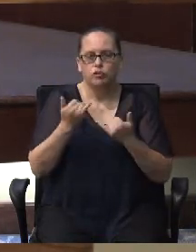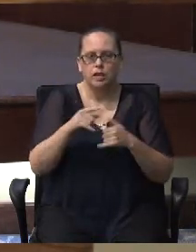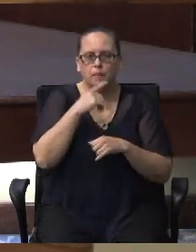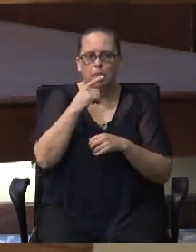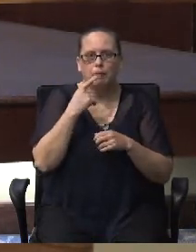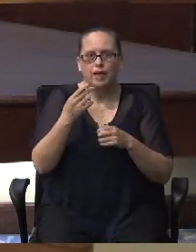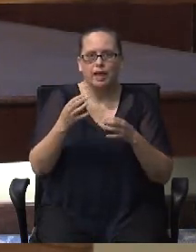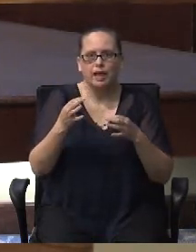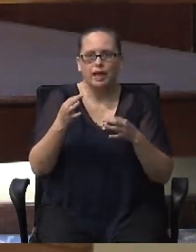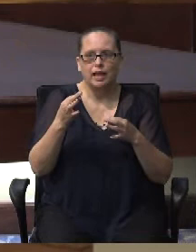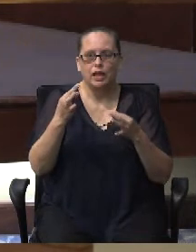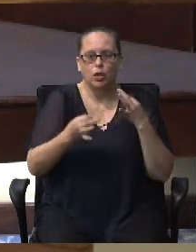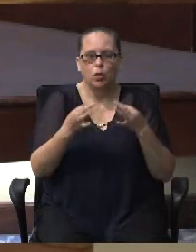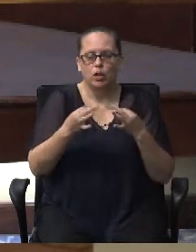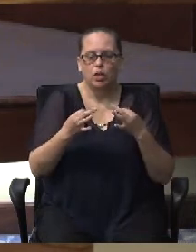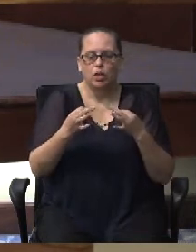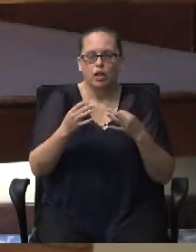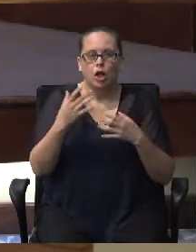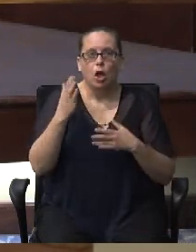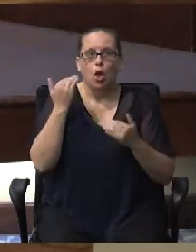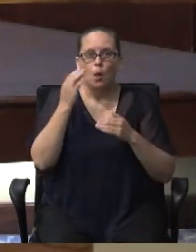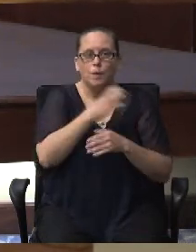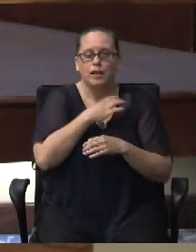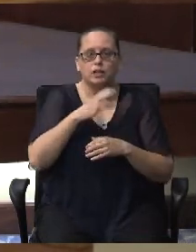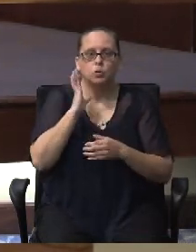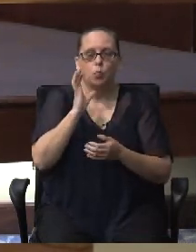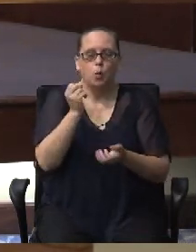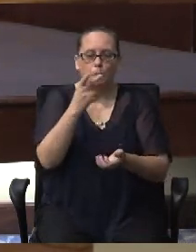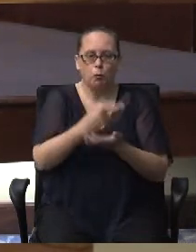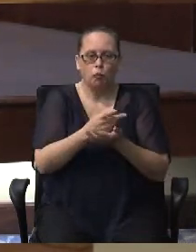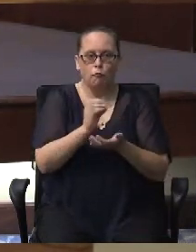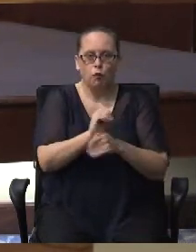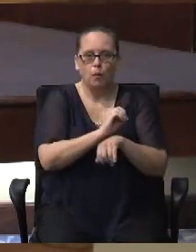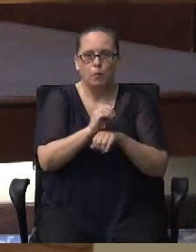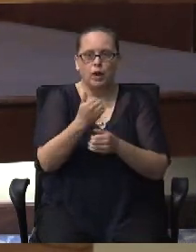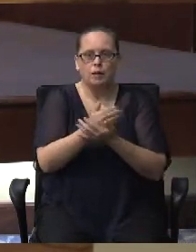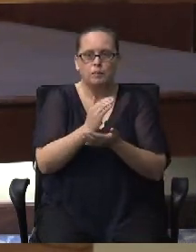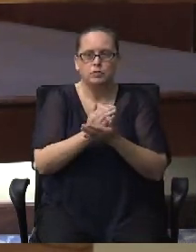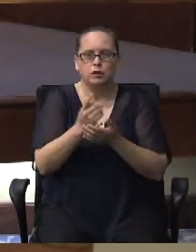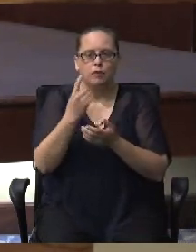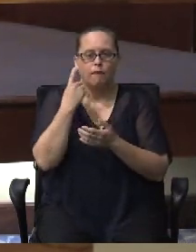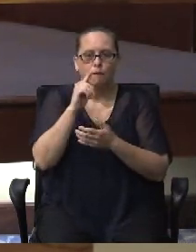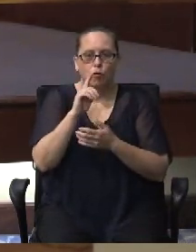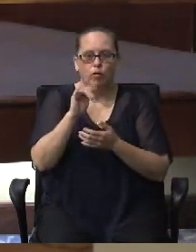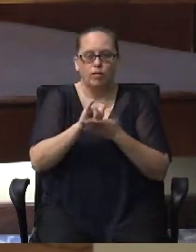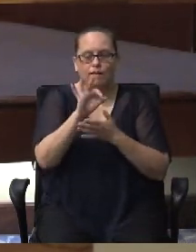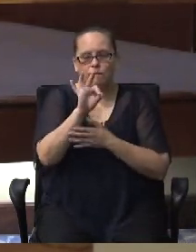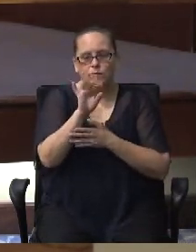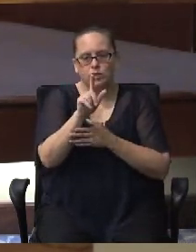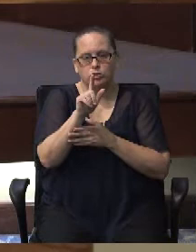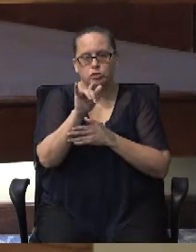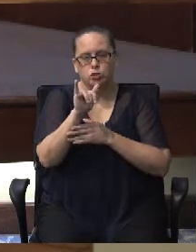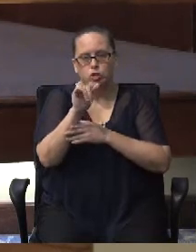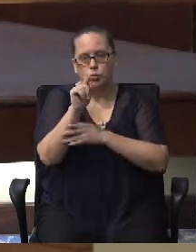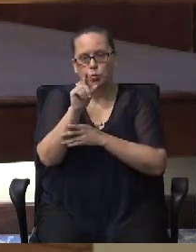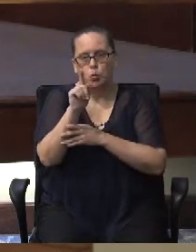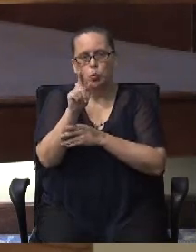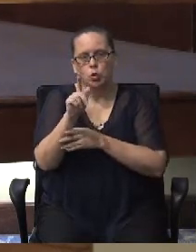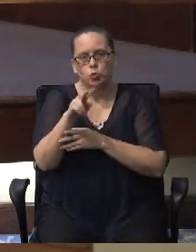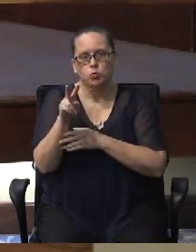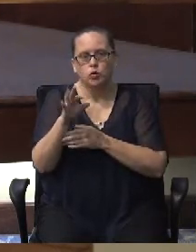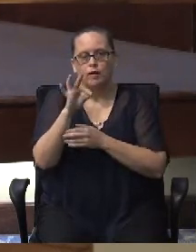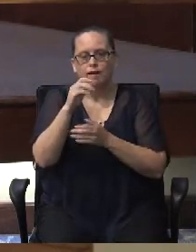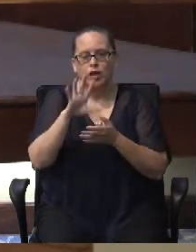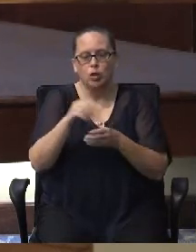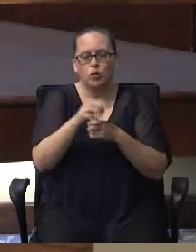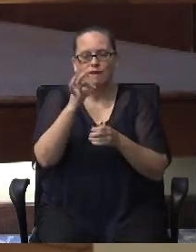on the budget, the council will consider action to approve the operating budget and capital improvements program for fiscal year 21-22, including the fee